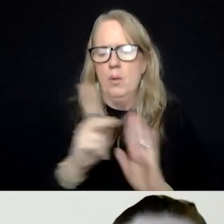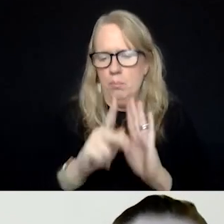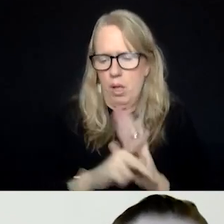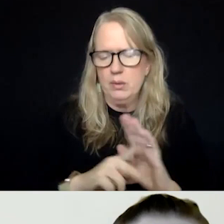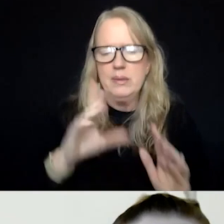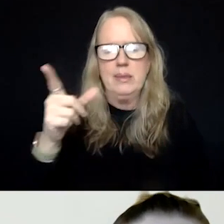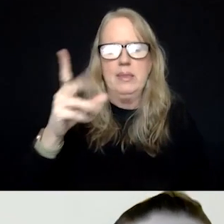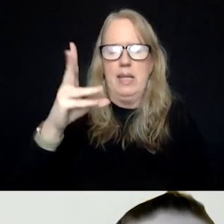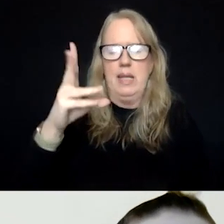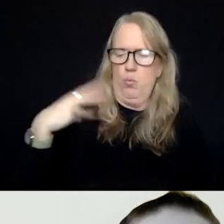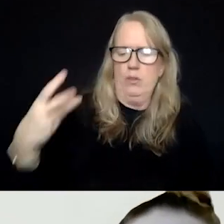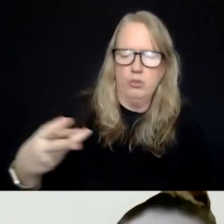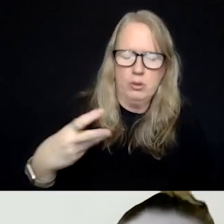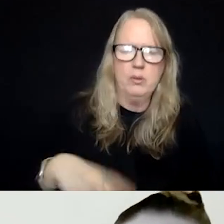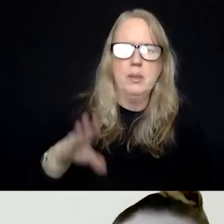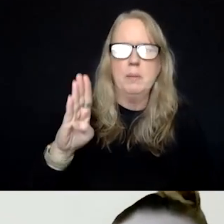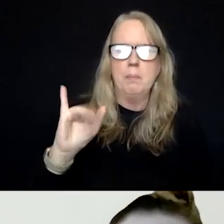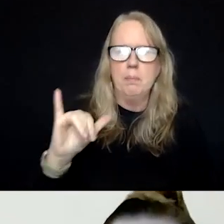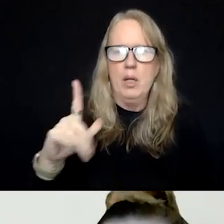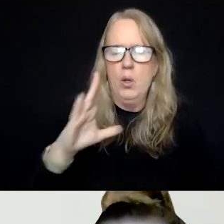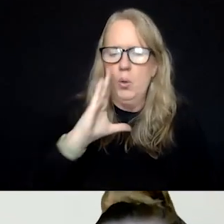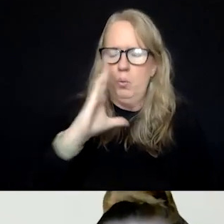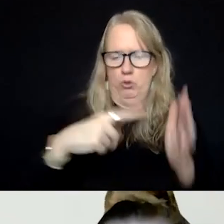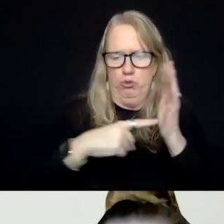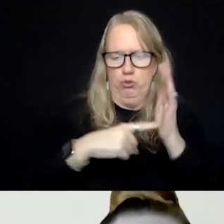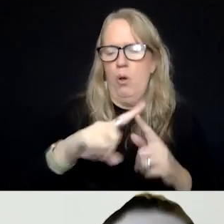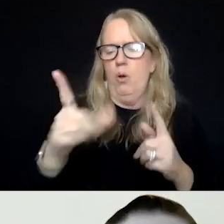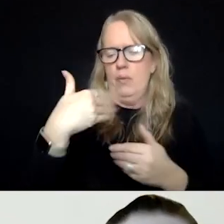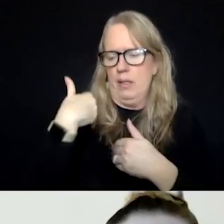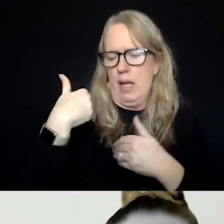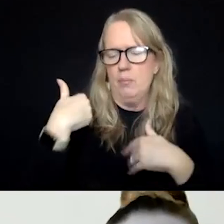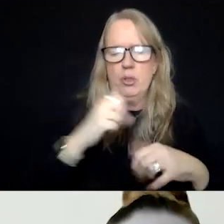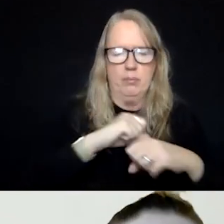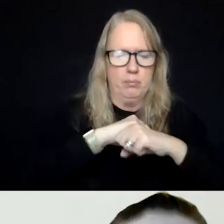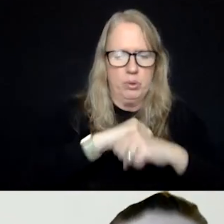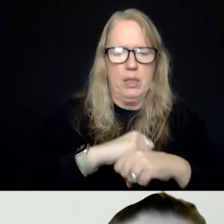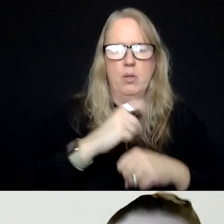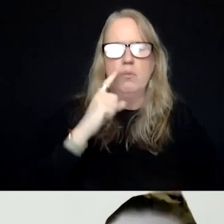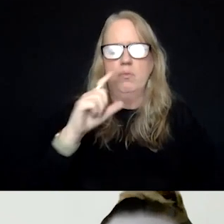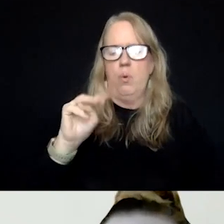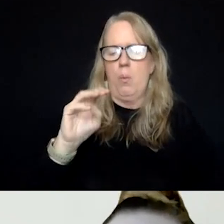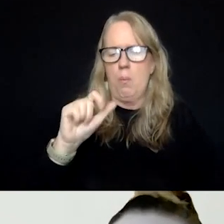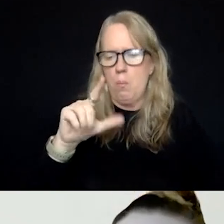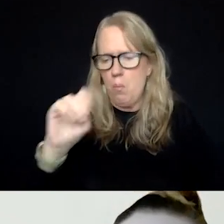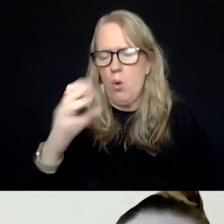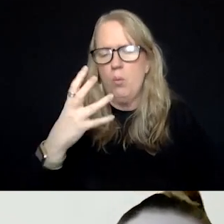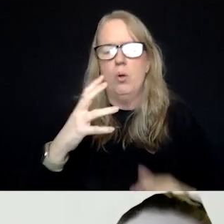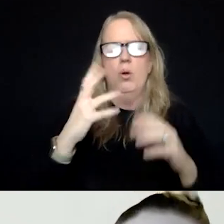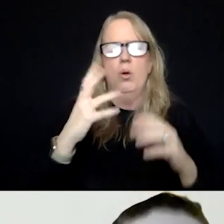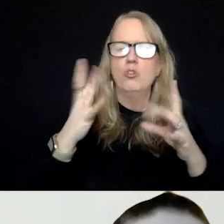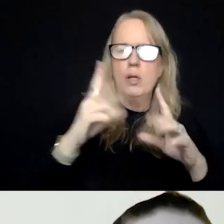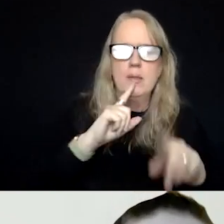in Washington, there's a bill that would extend liability protections to mobile crisis team responders, similar